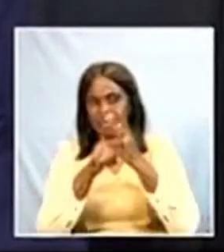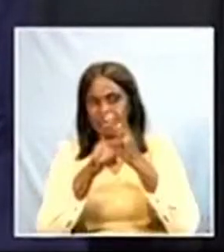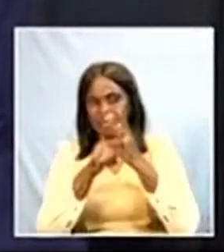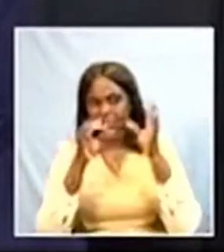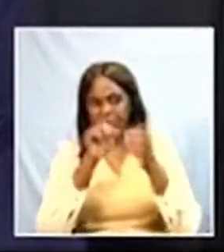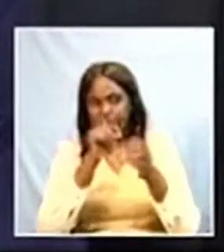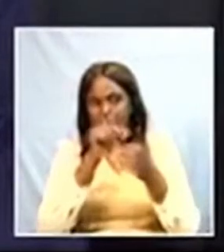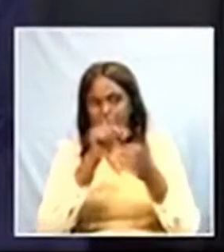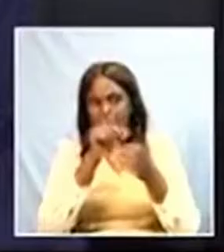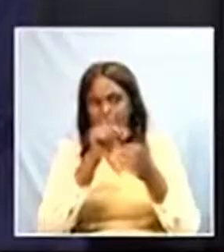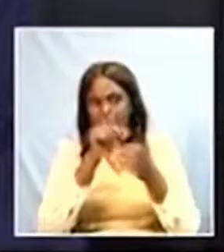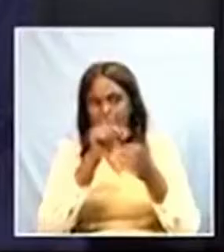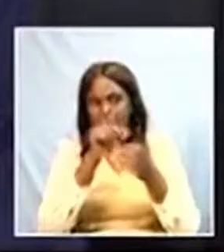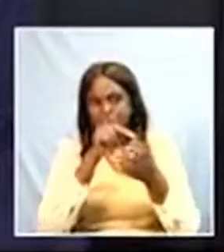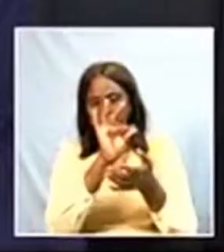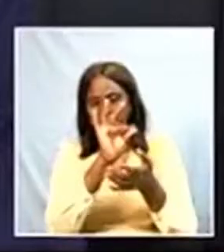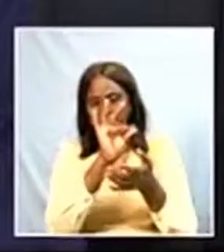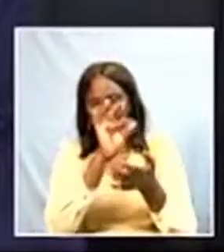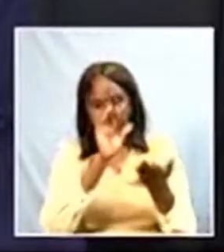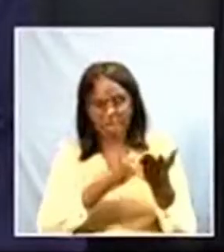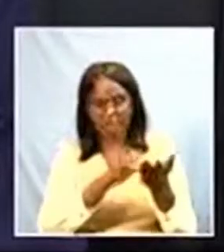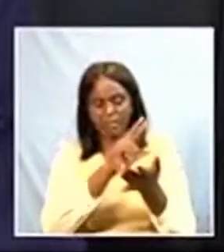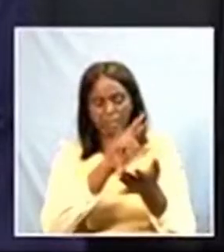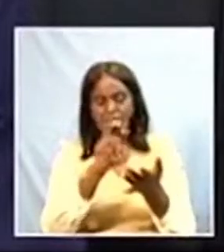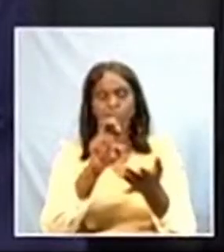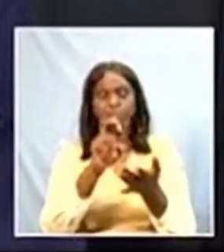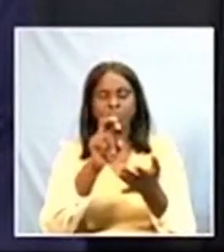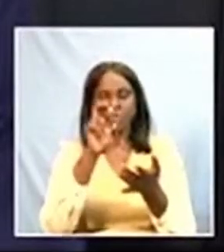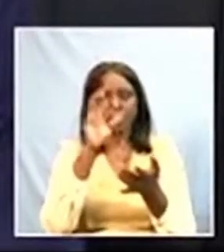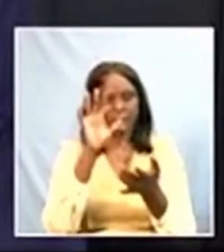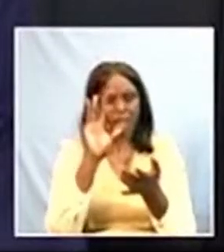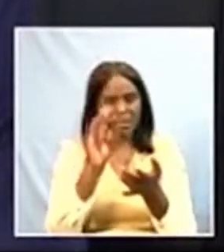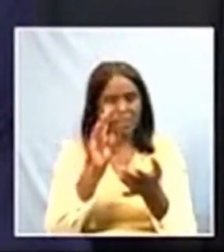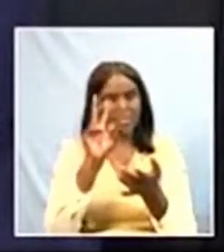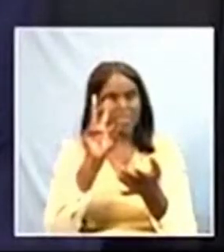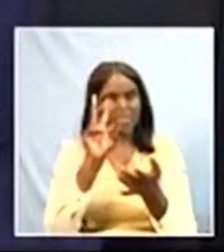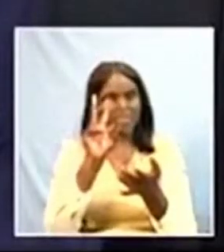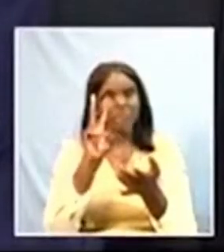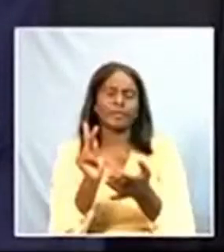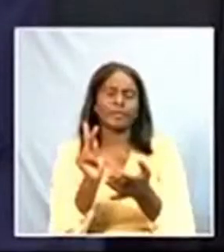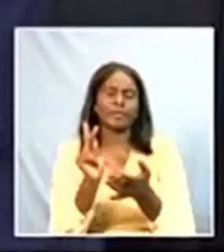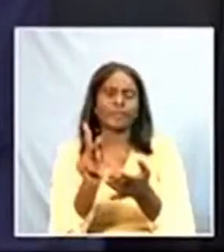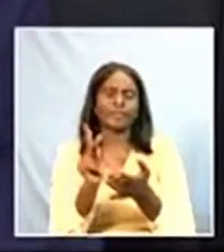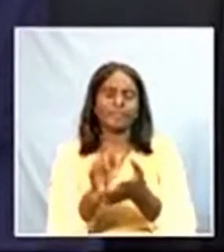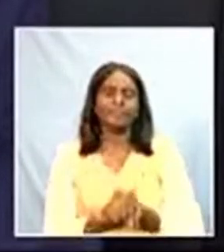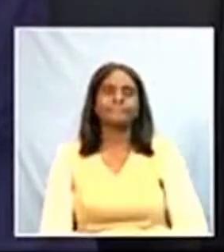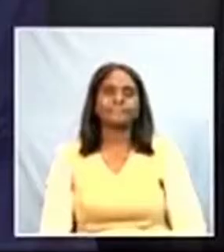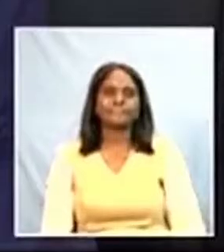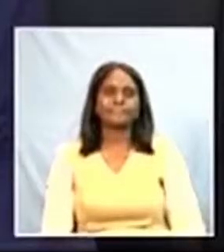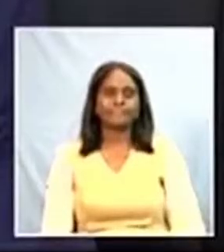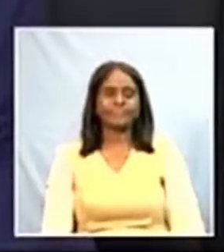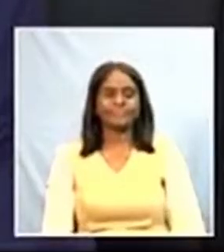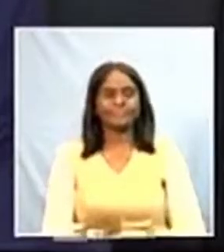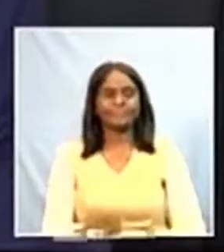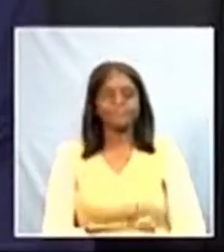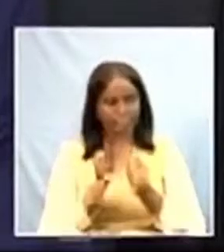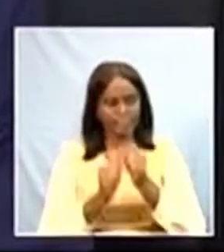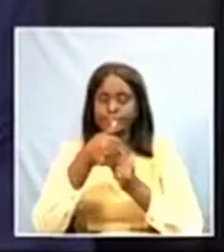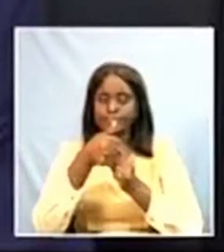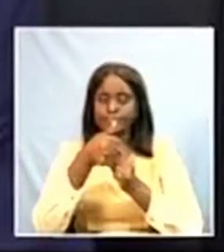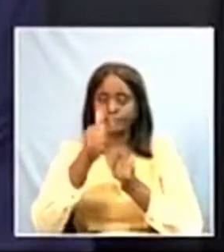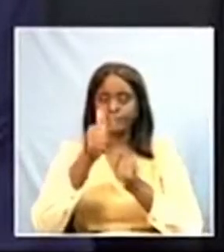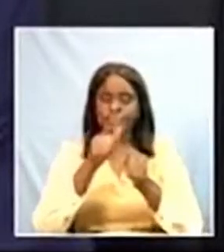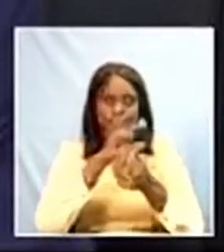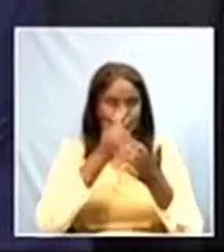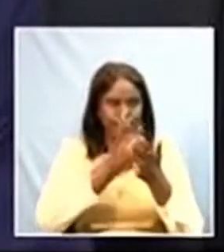279,272 kwacha which you